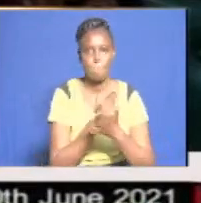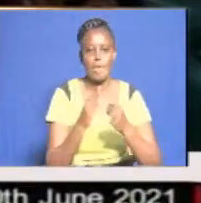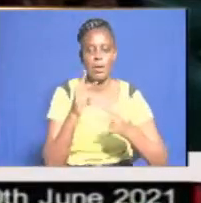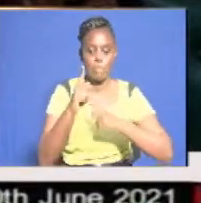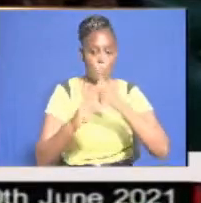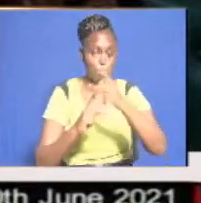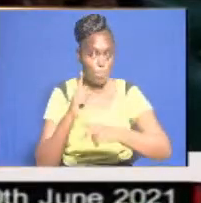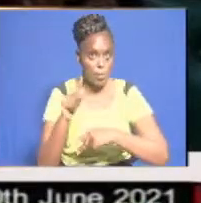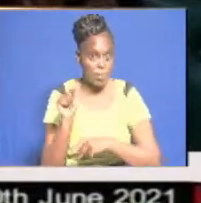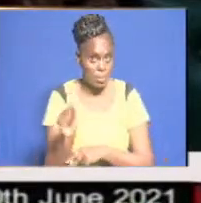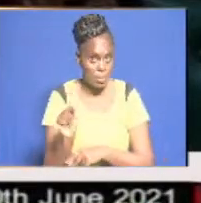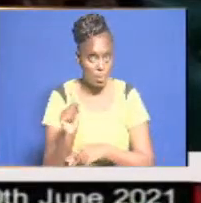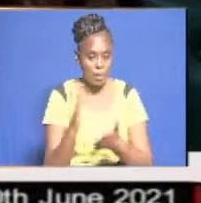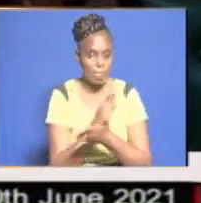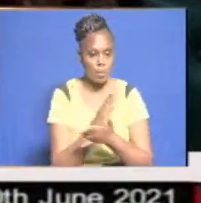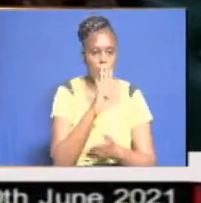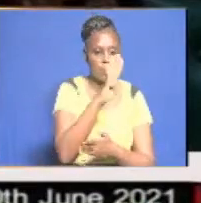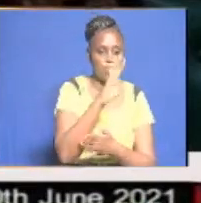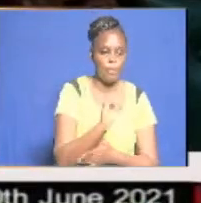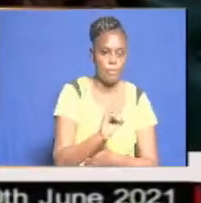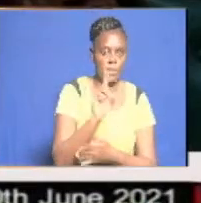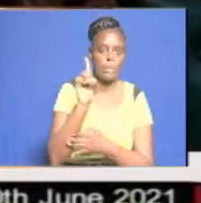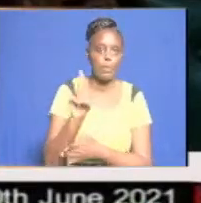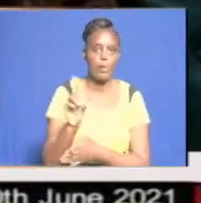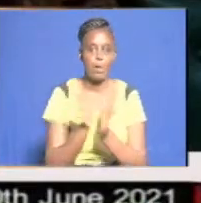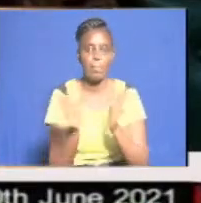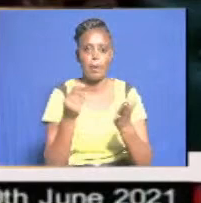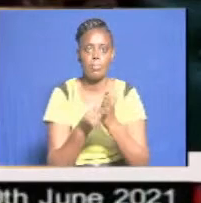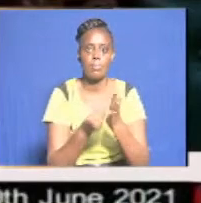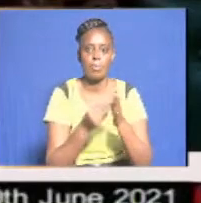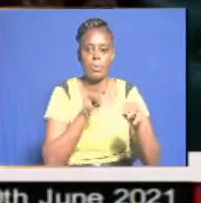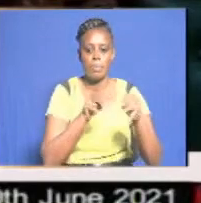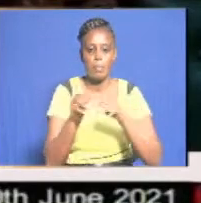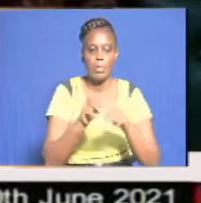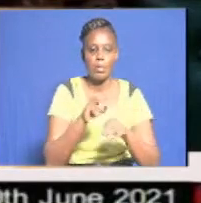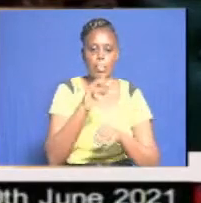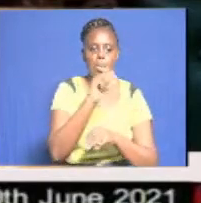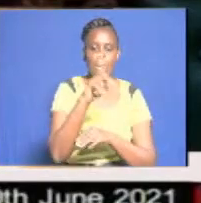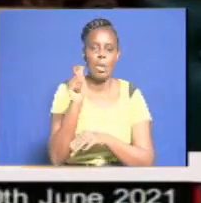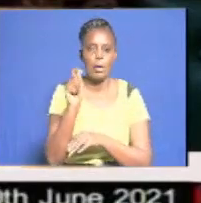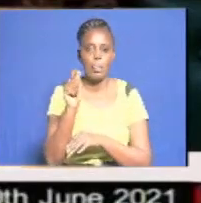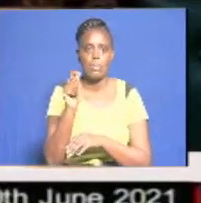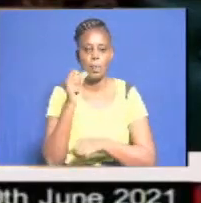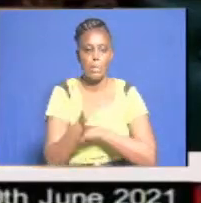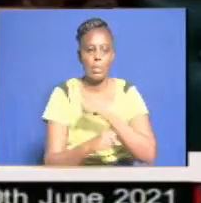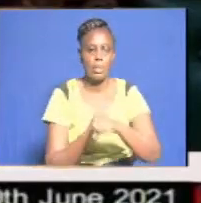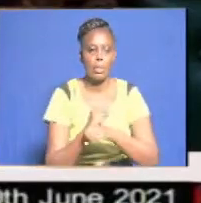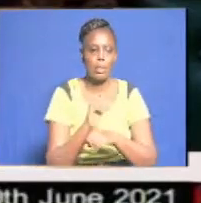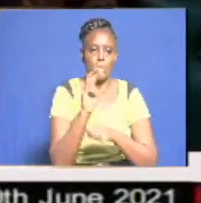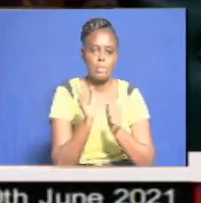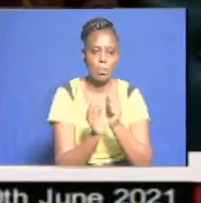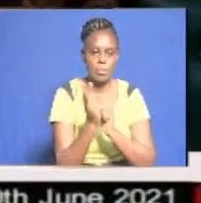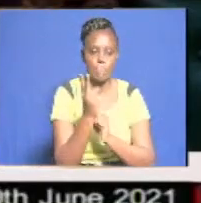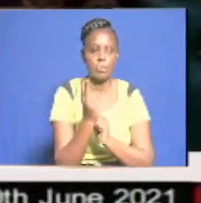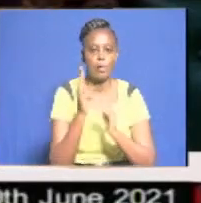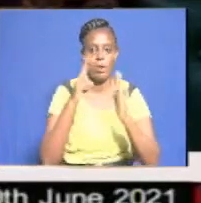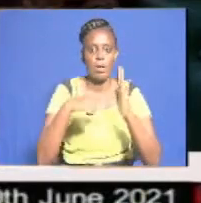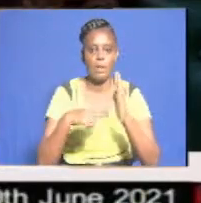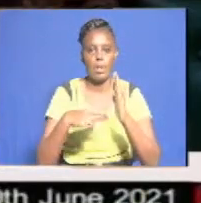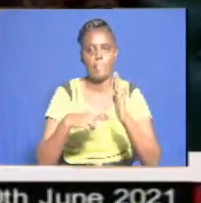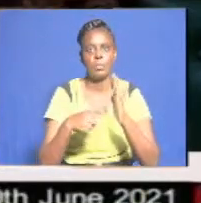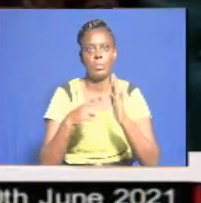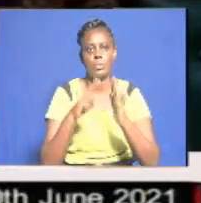process, Section 40, Subsection 1 of the Public Finance Management Act of 2012, read together with Standing Order